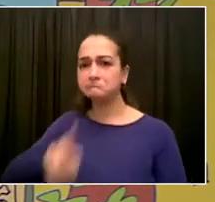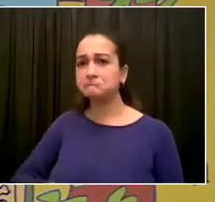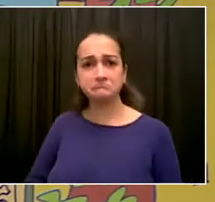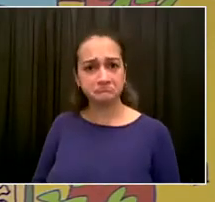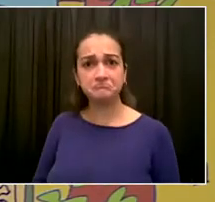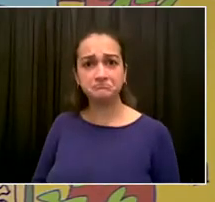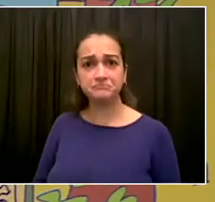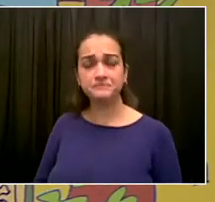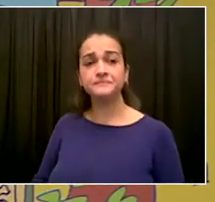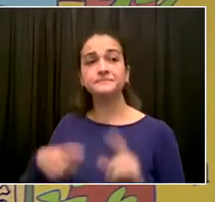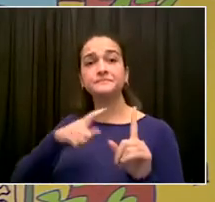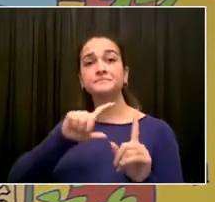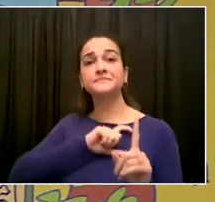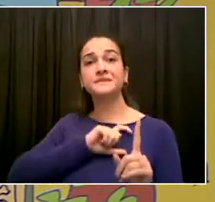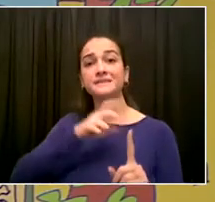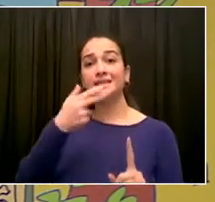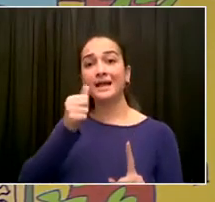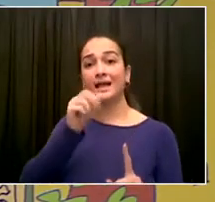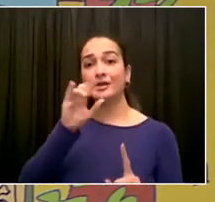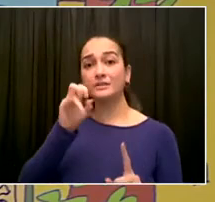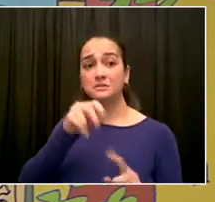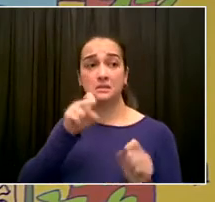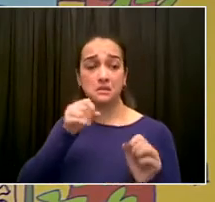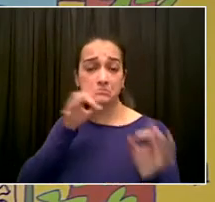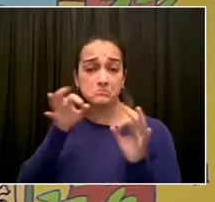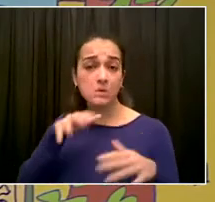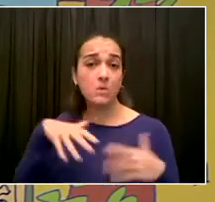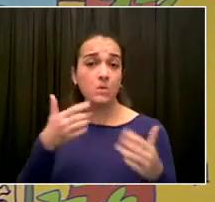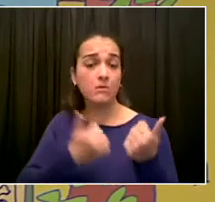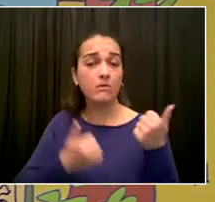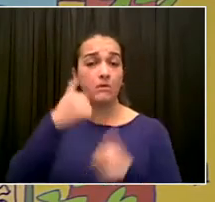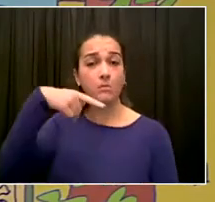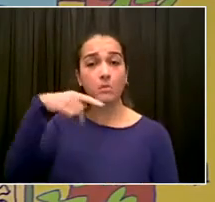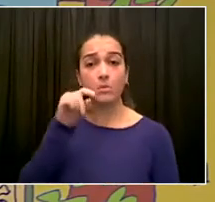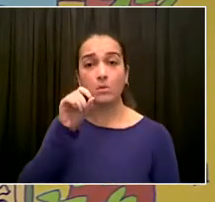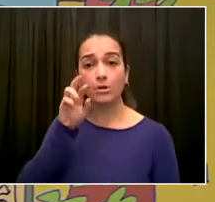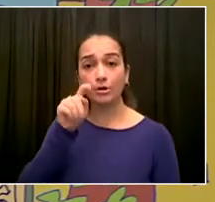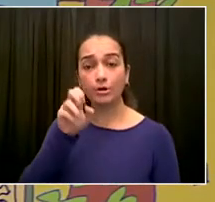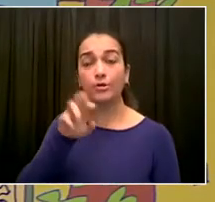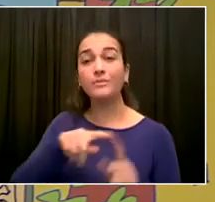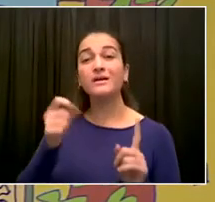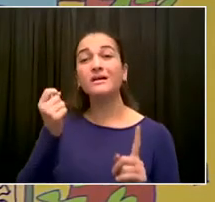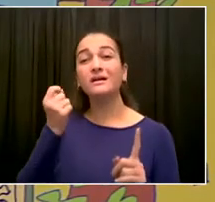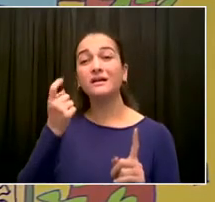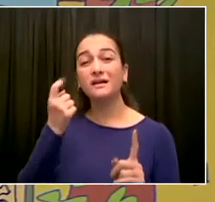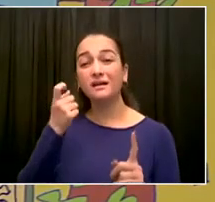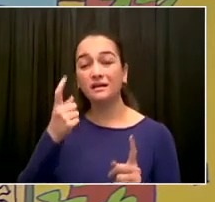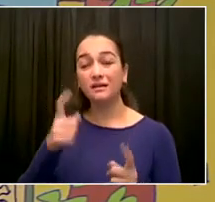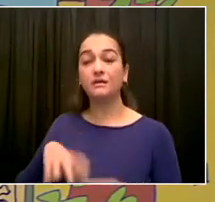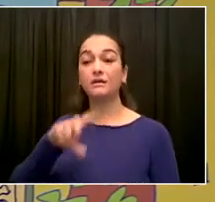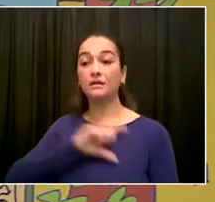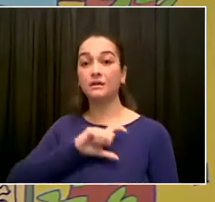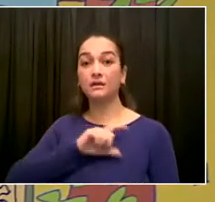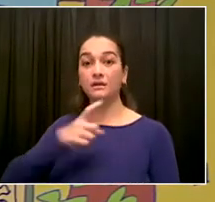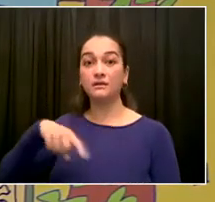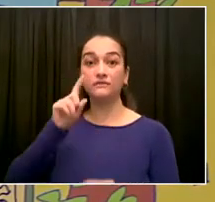and the news is good. 92% of school safety agents have been vaccinated. So that's a really outstanding number.